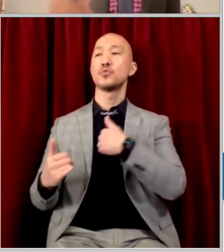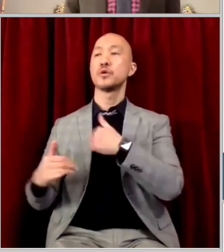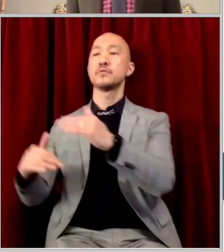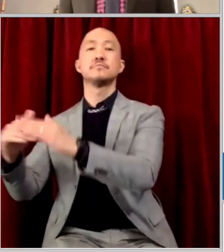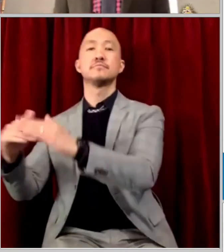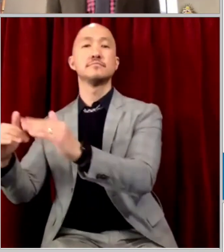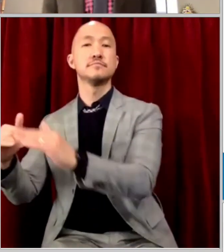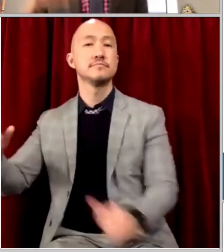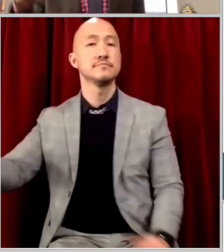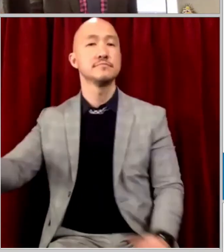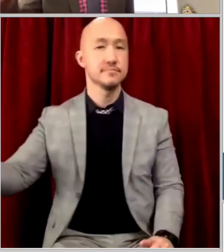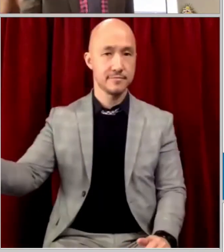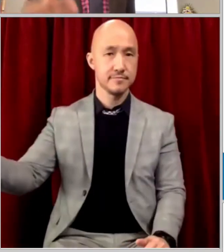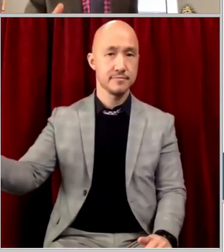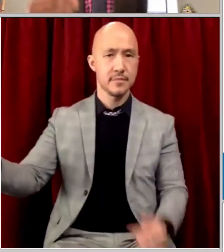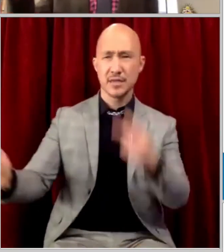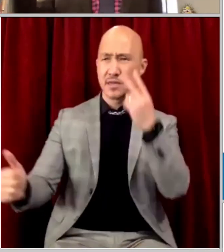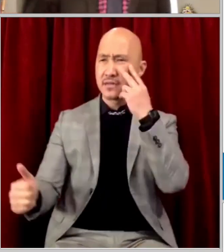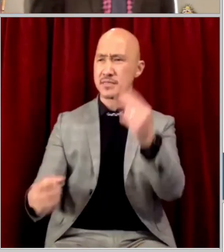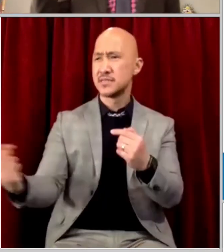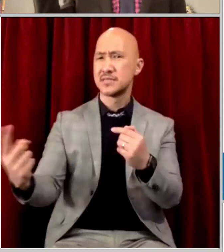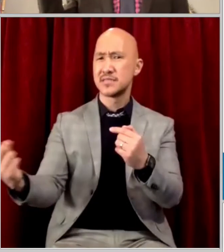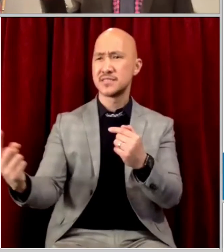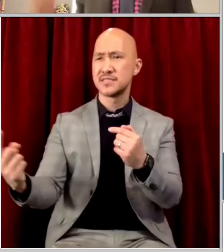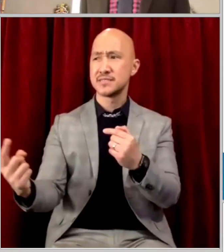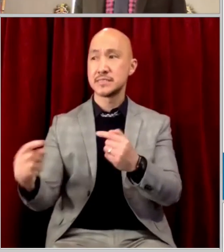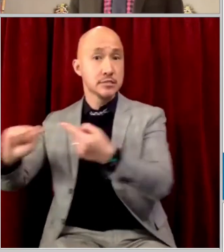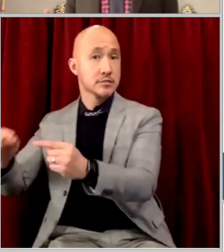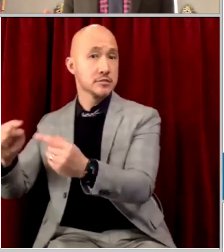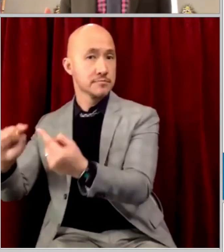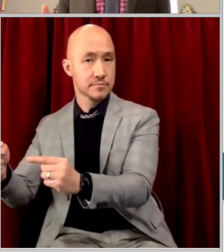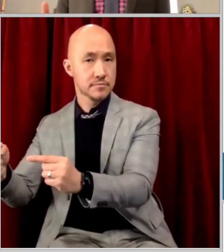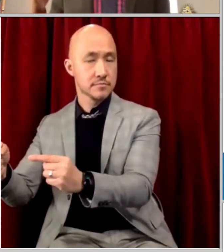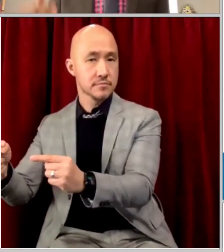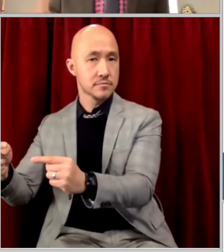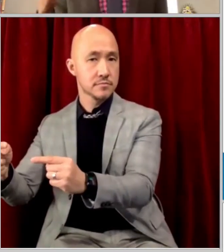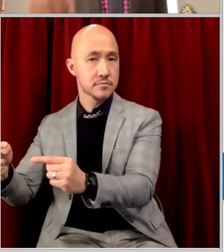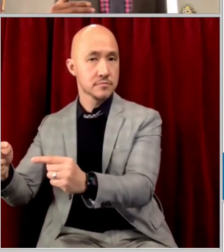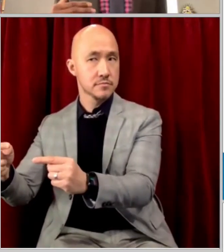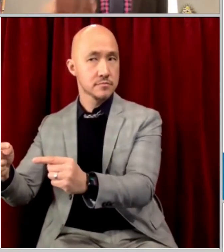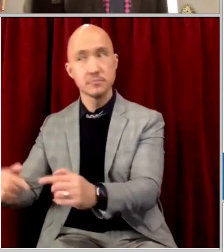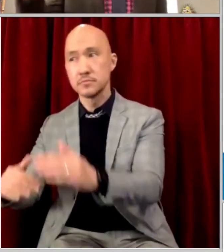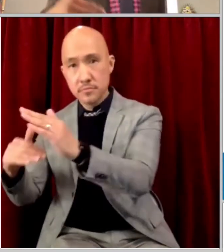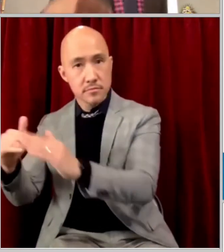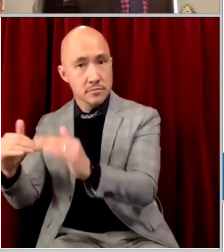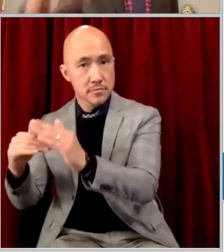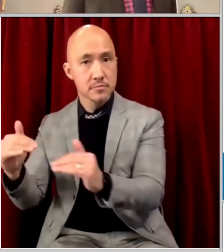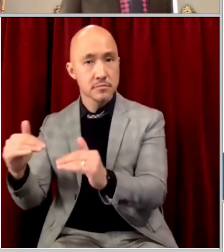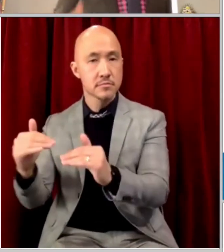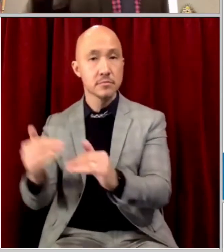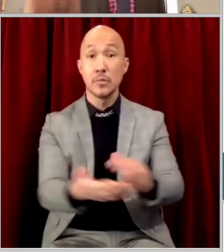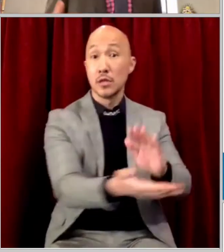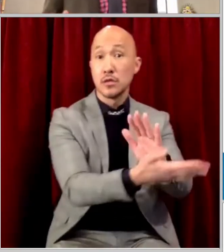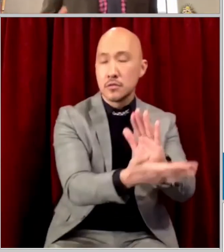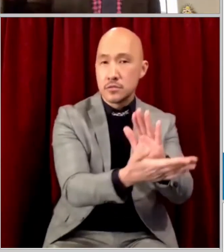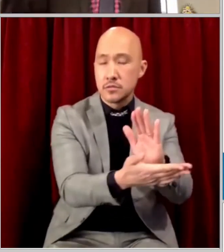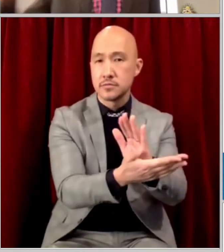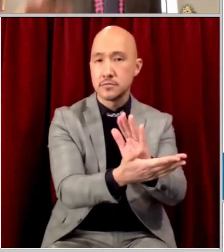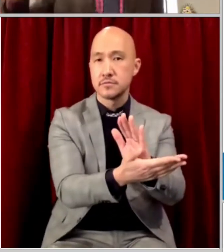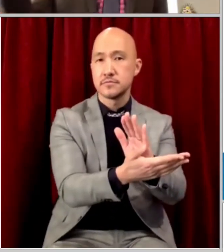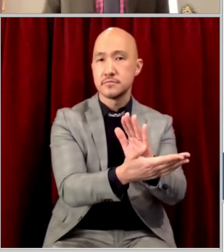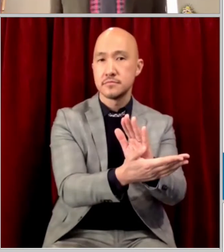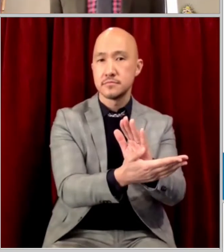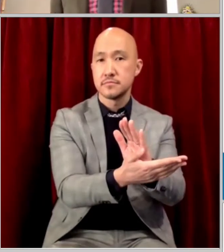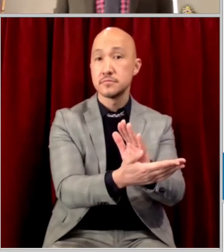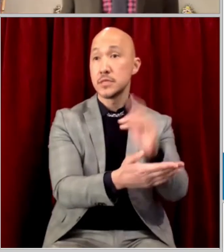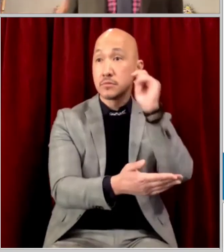your neighborhood, you see somebody at your workplace, you see somebody in school. Yes, in school. Think about how powerful this would be